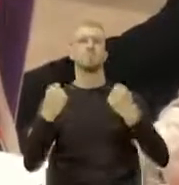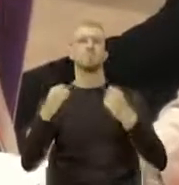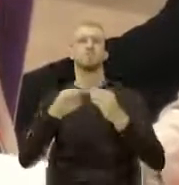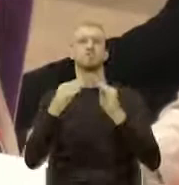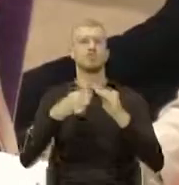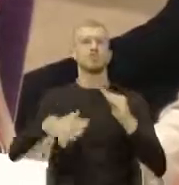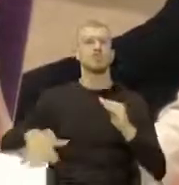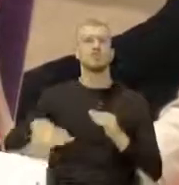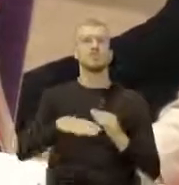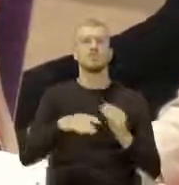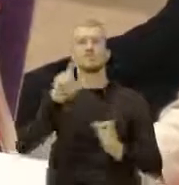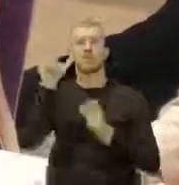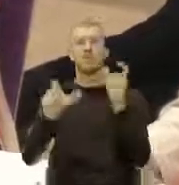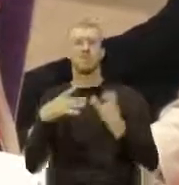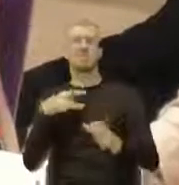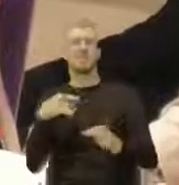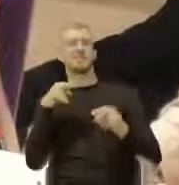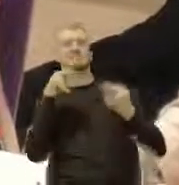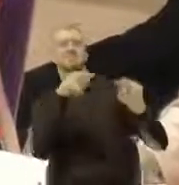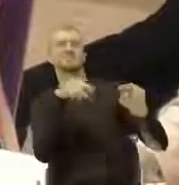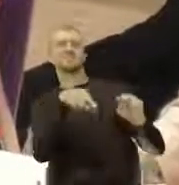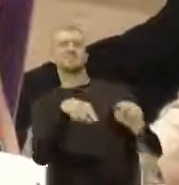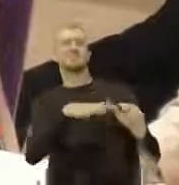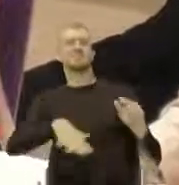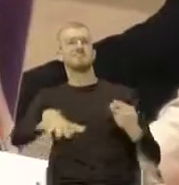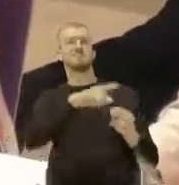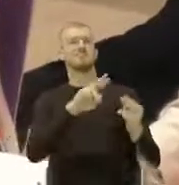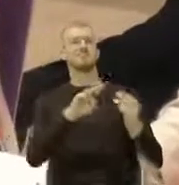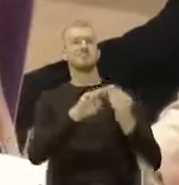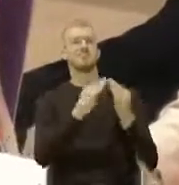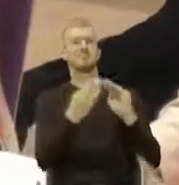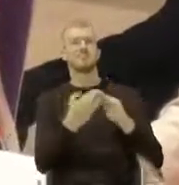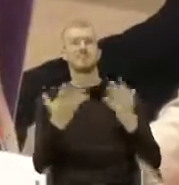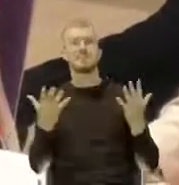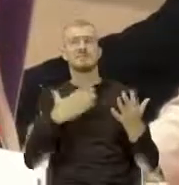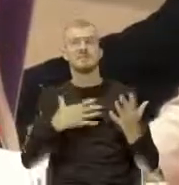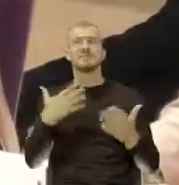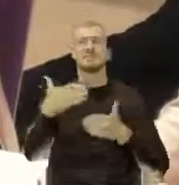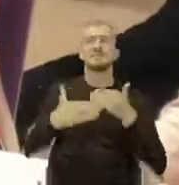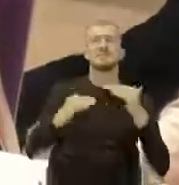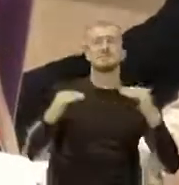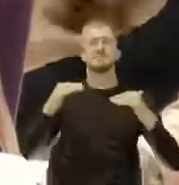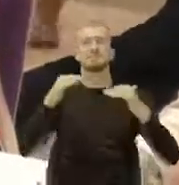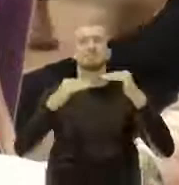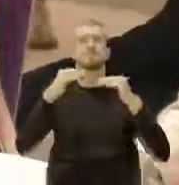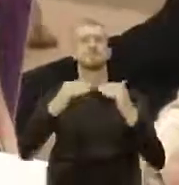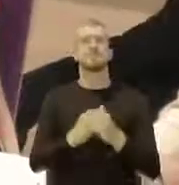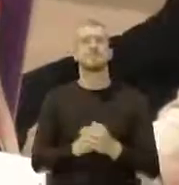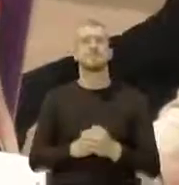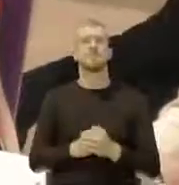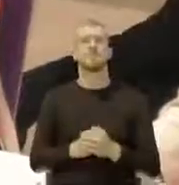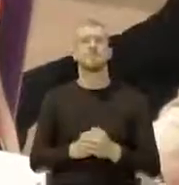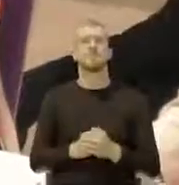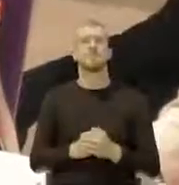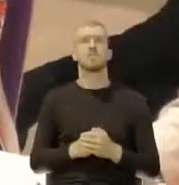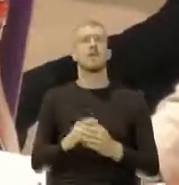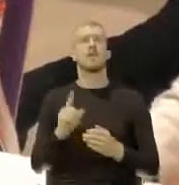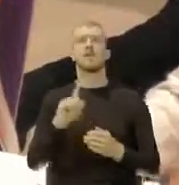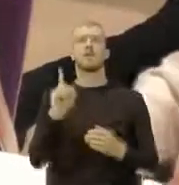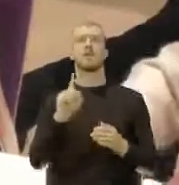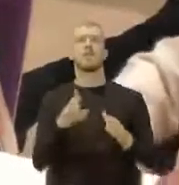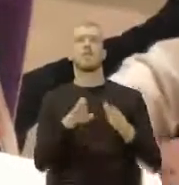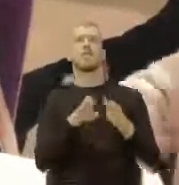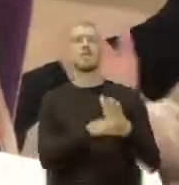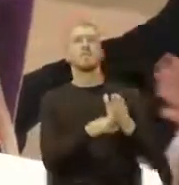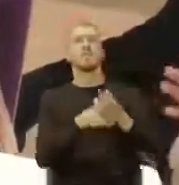city, leaving no one behind. Thank you very much, and sorry for my English. It's a work in progress.